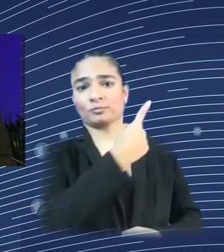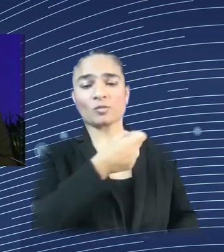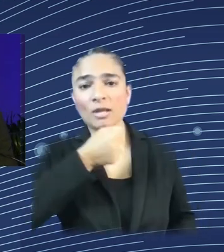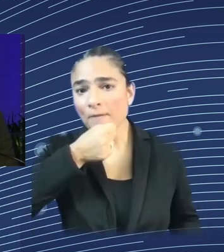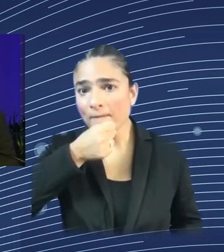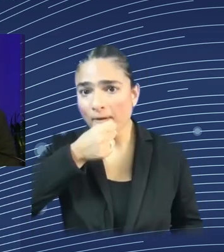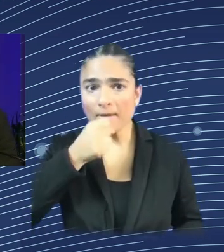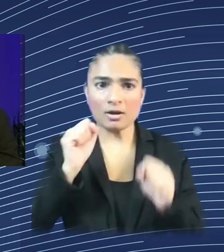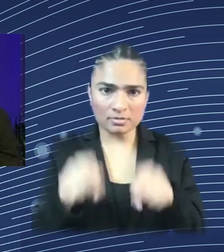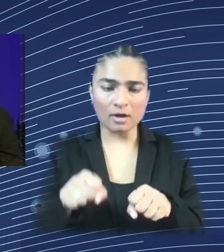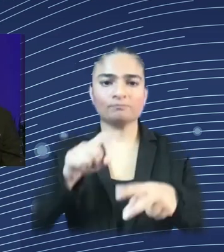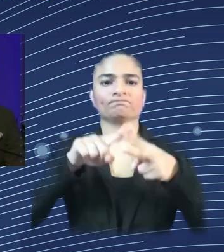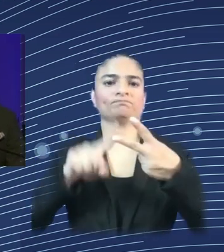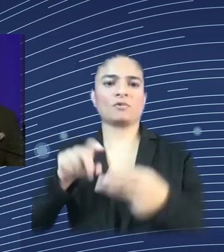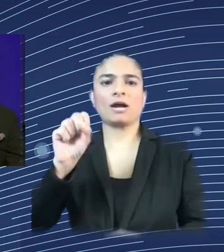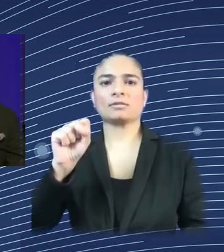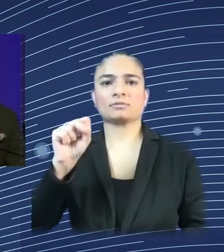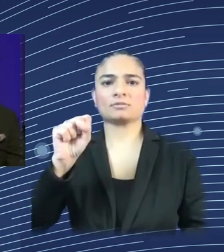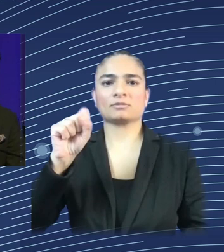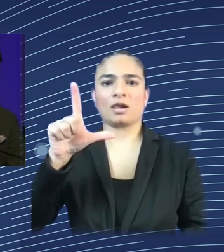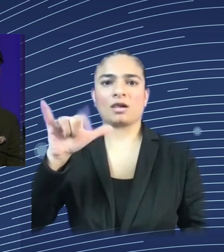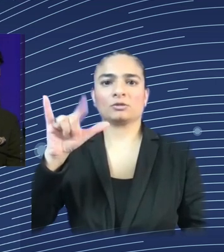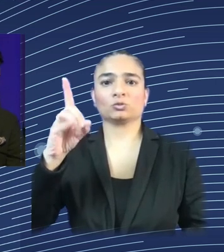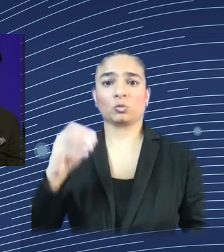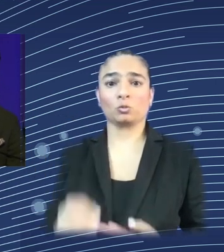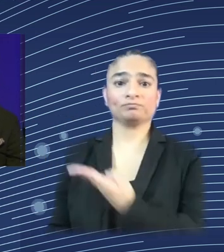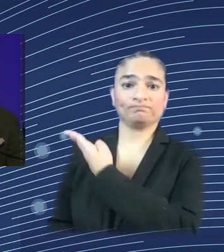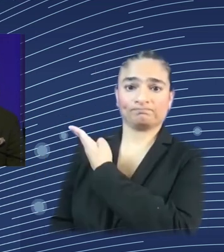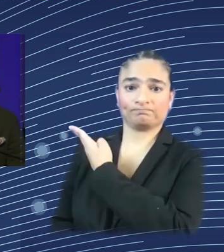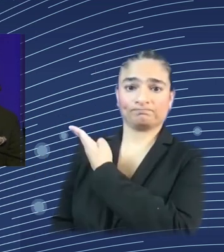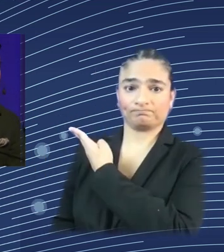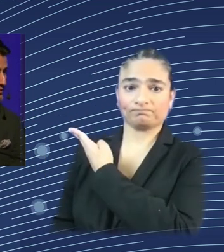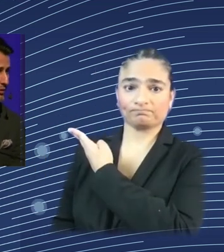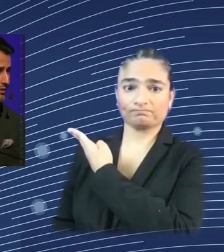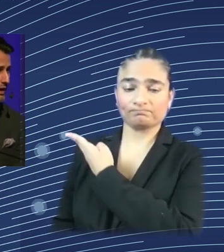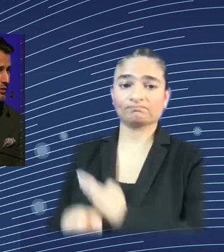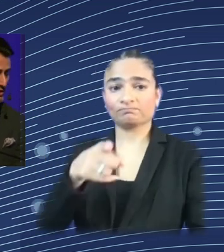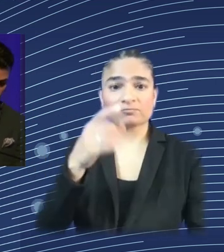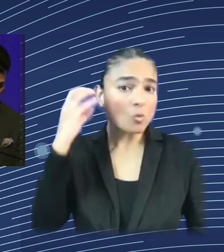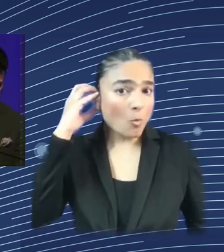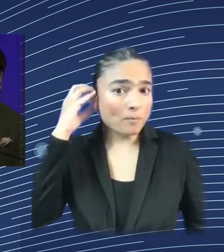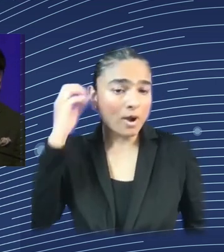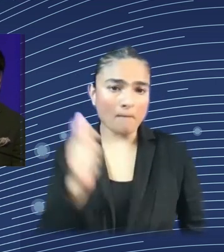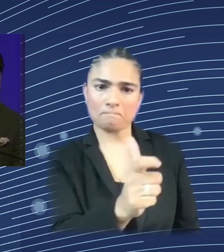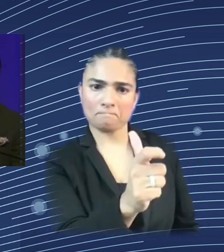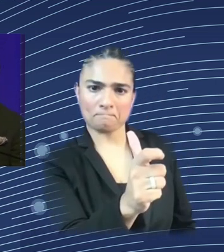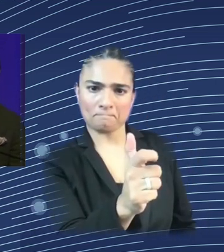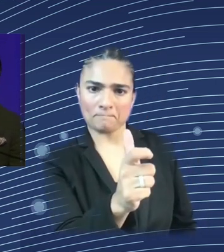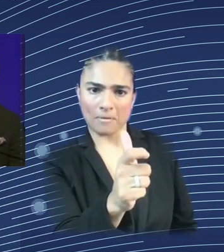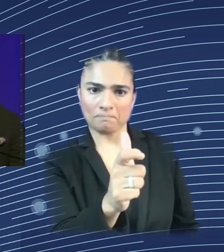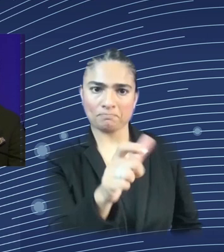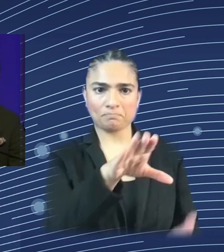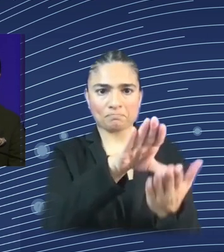And you may send in your questions at any moment and they'll be passed on to me. You can also vote for a question that you like. It'll